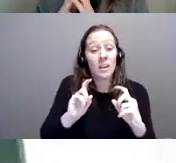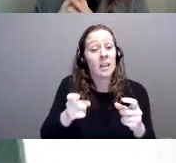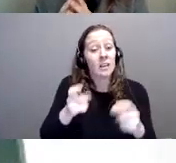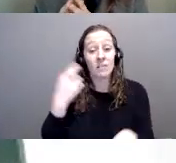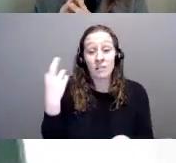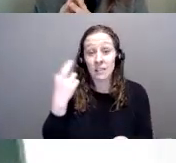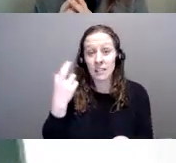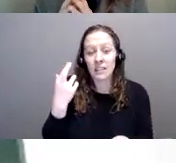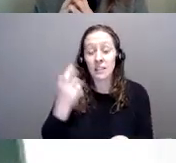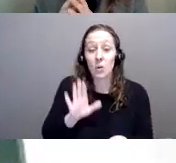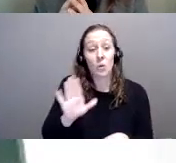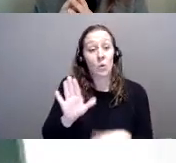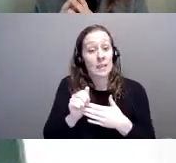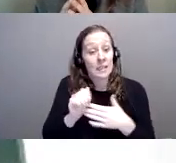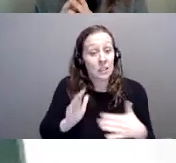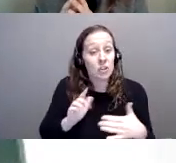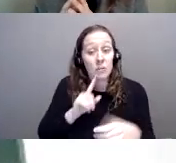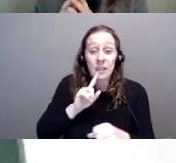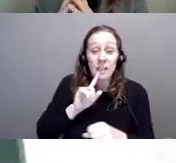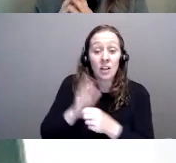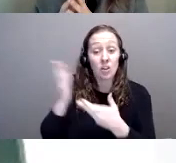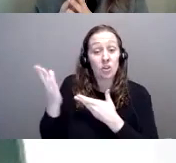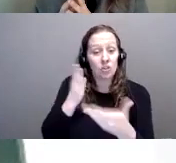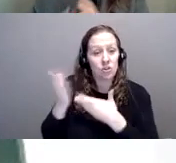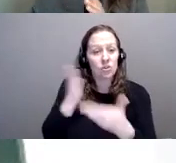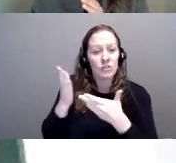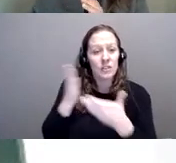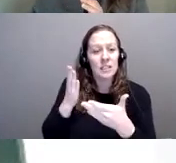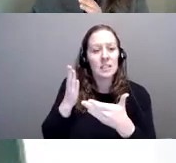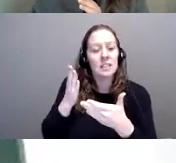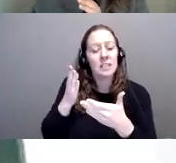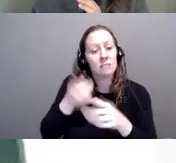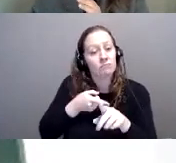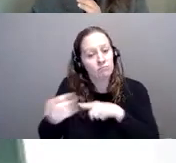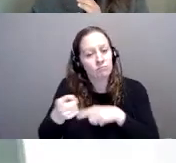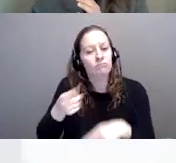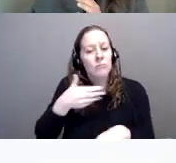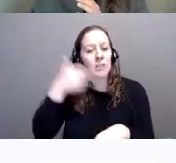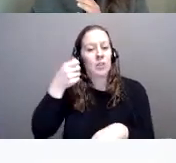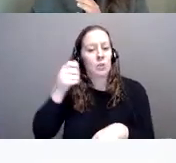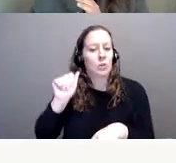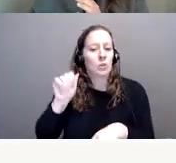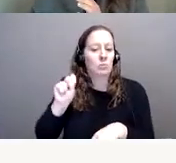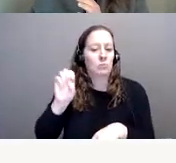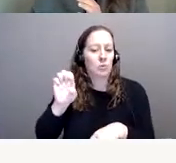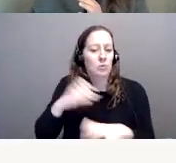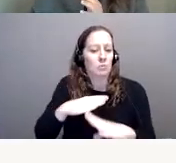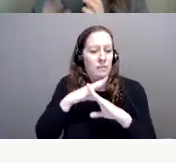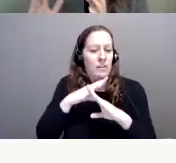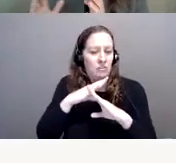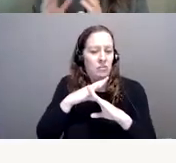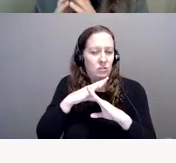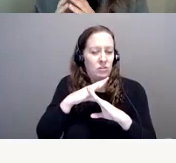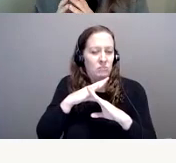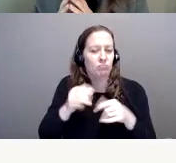appreciation of your leadership and dedicated service in elder abuse prevention. And as well with